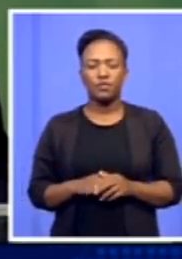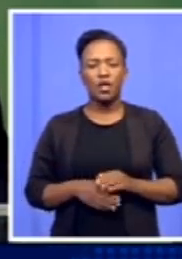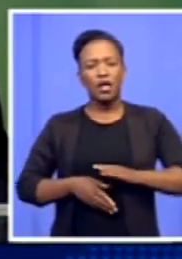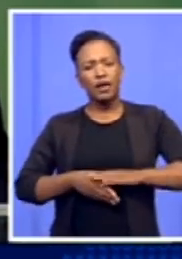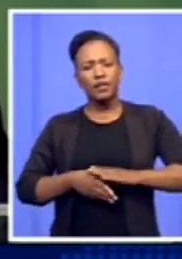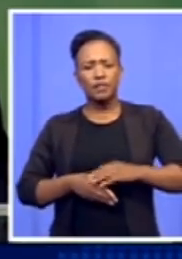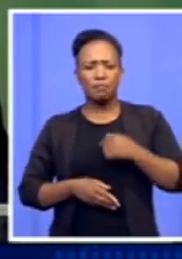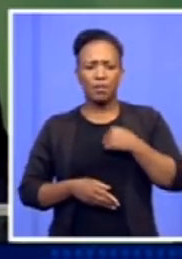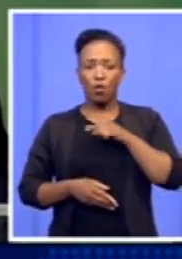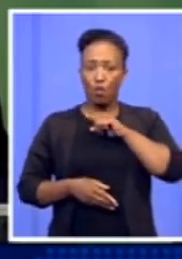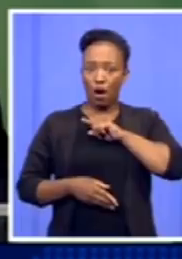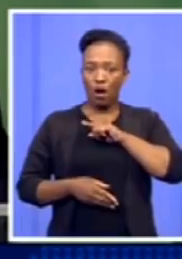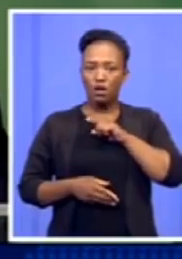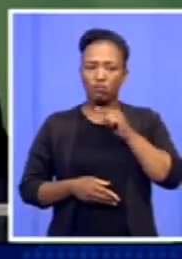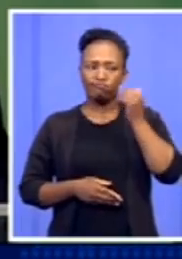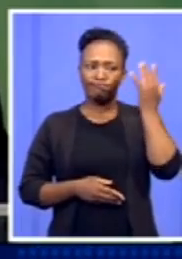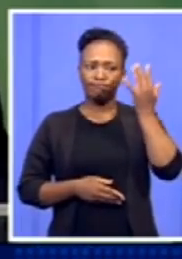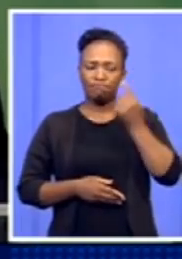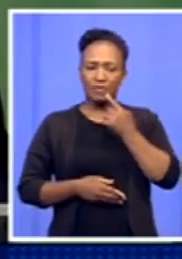is because